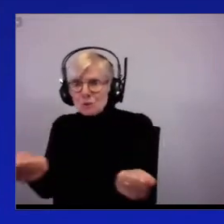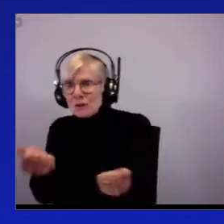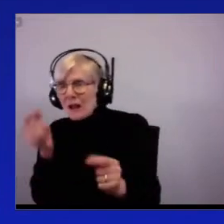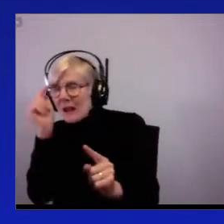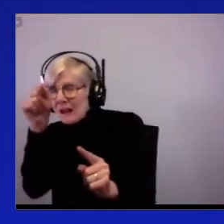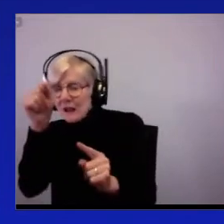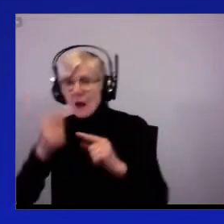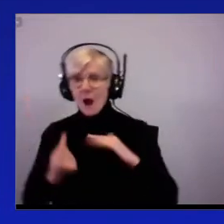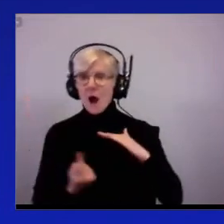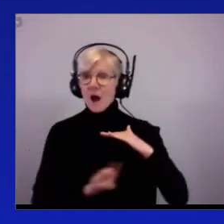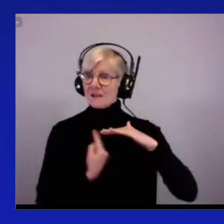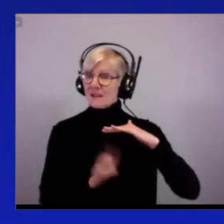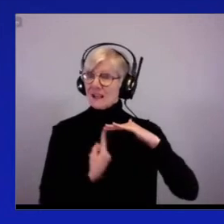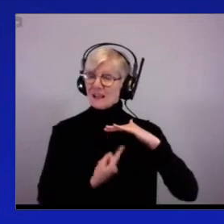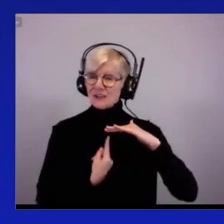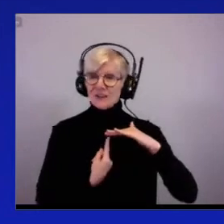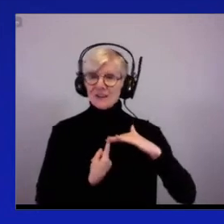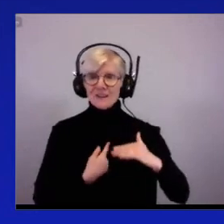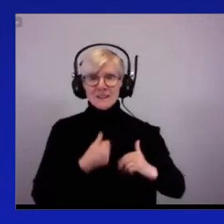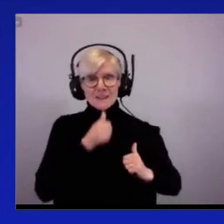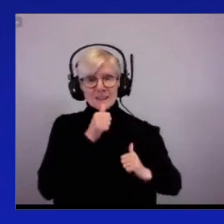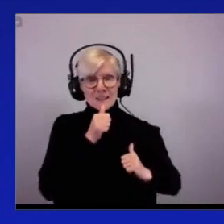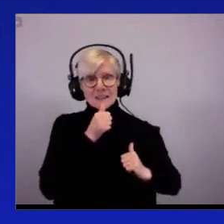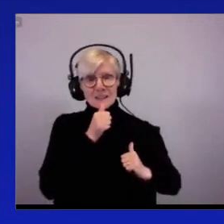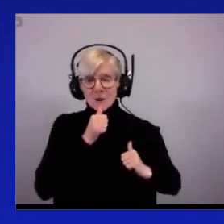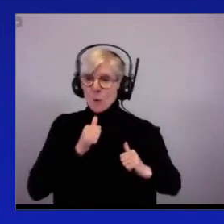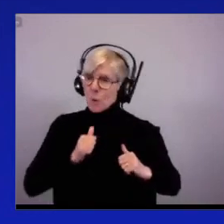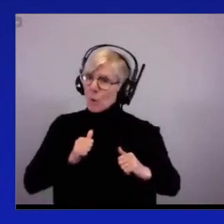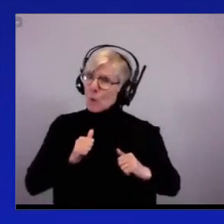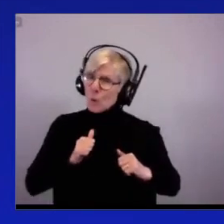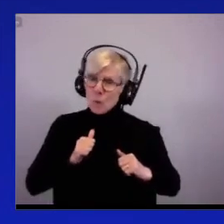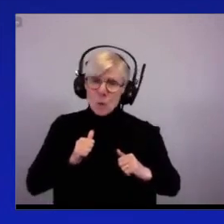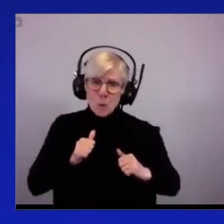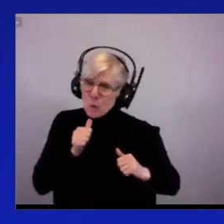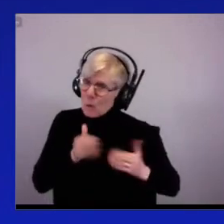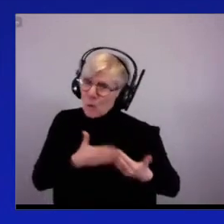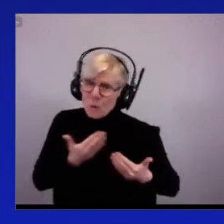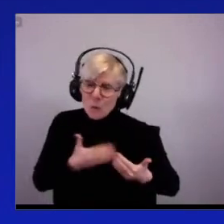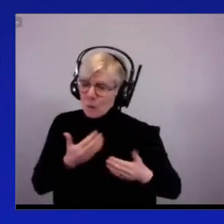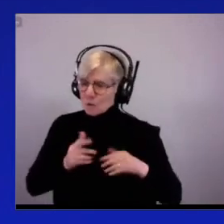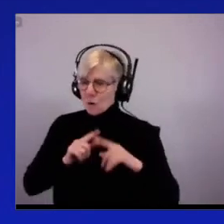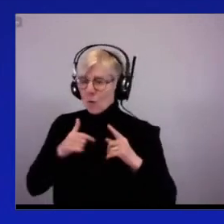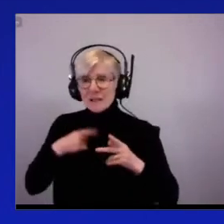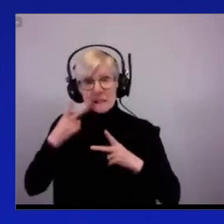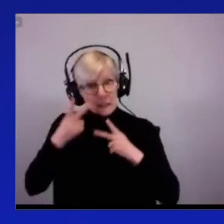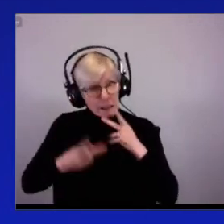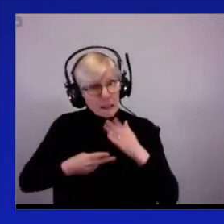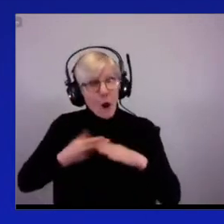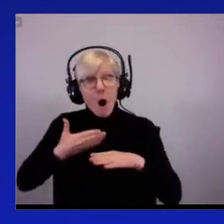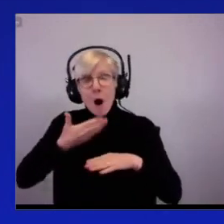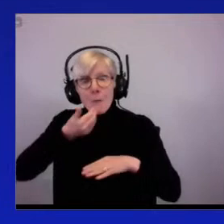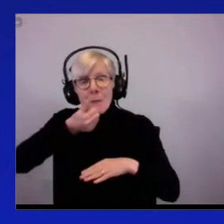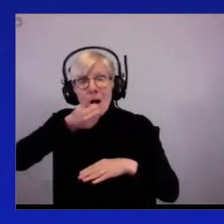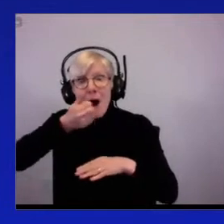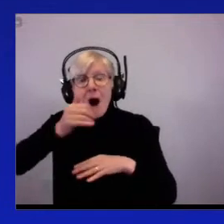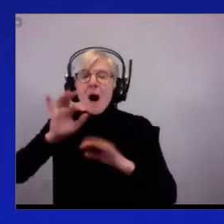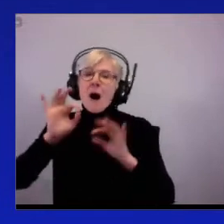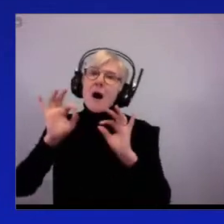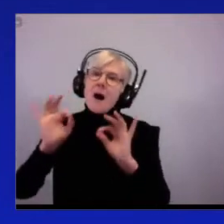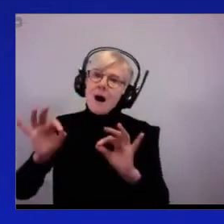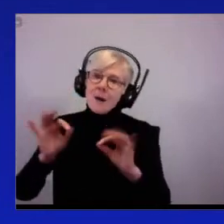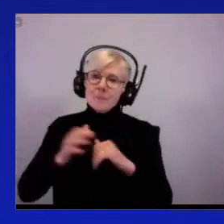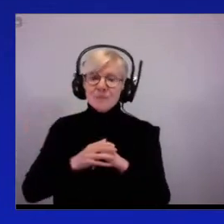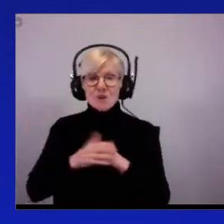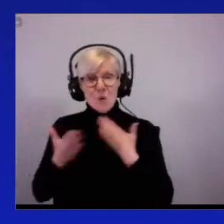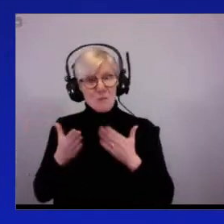And I think if you see the progress, and maybe if I have a message for public health, it's like